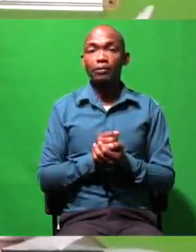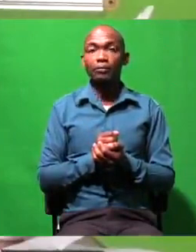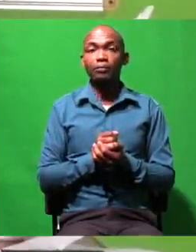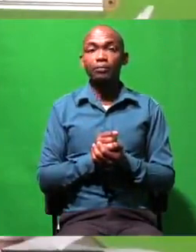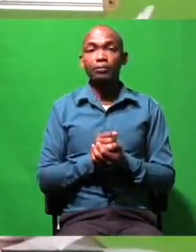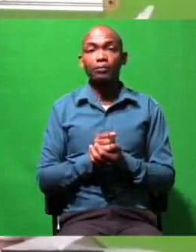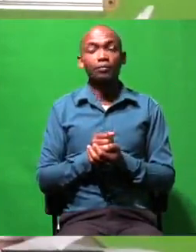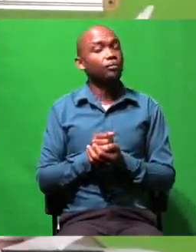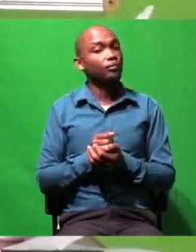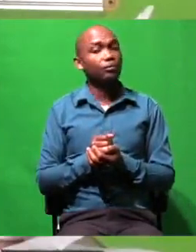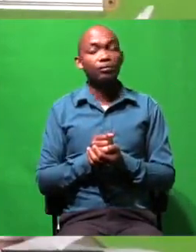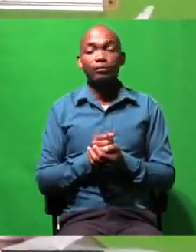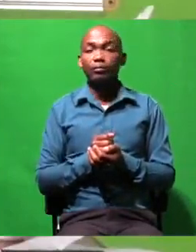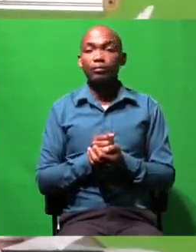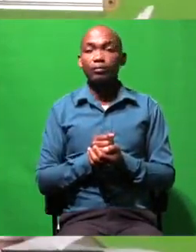Or